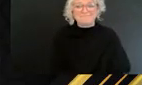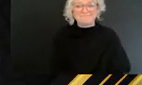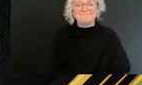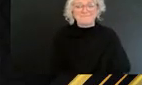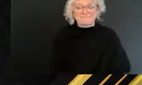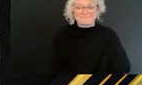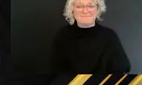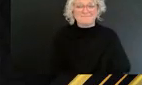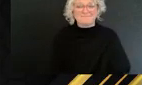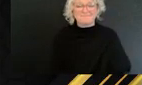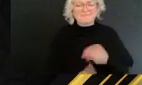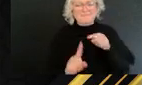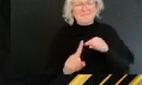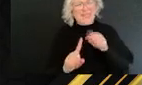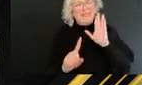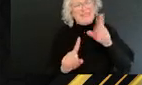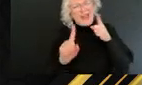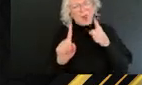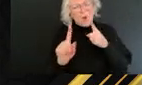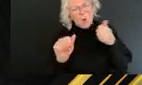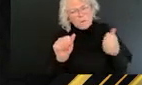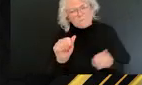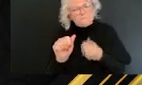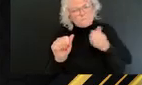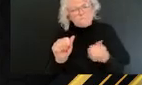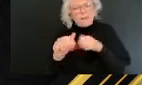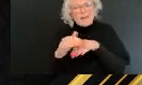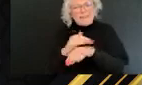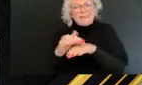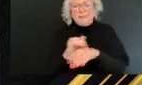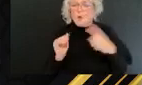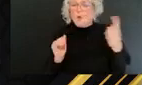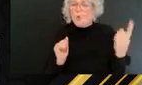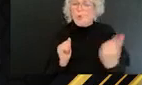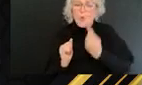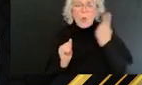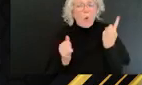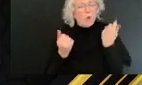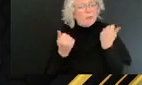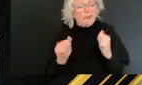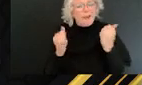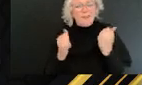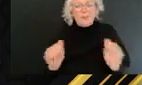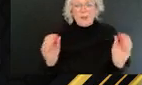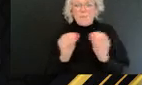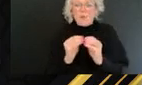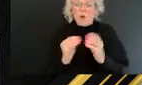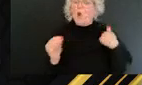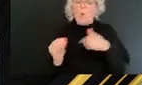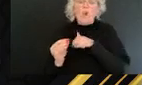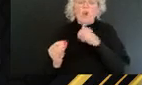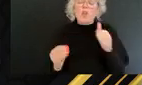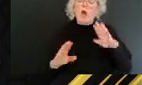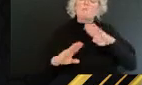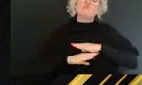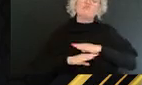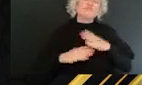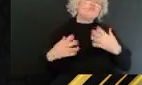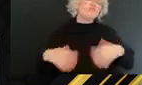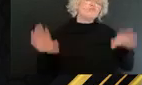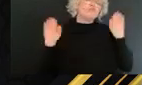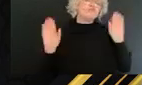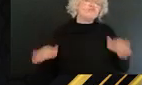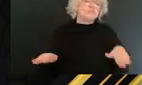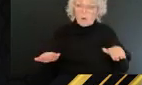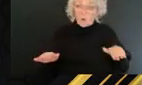The pursuit of accessibility is ongoing, and we have not met our last patient